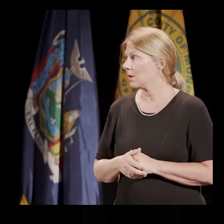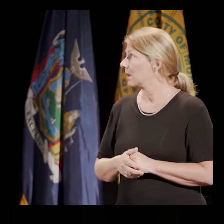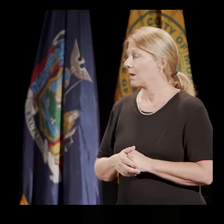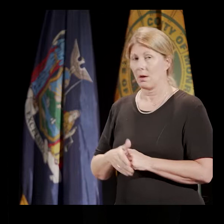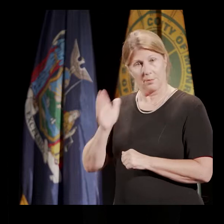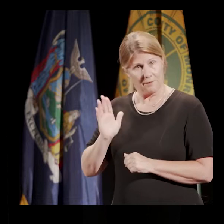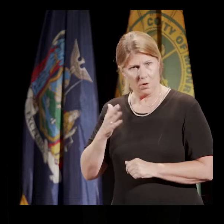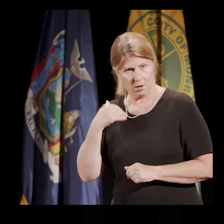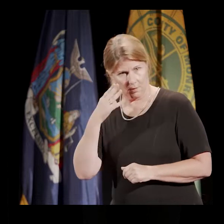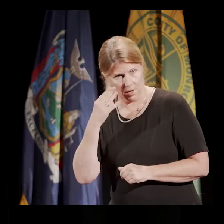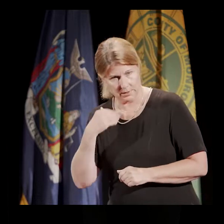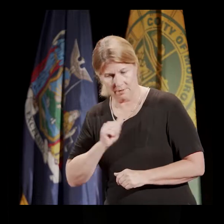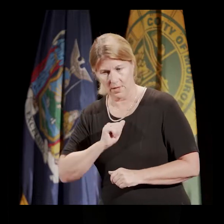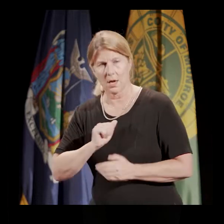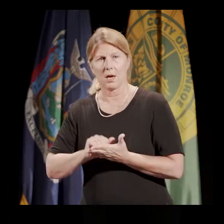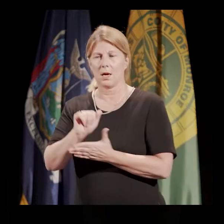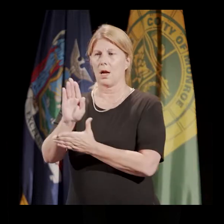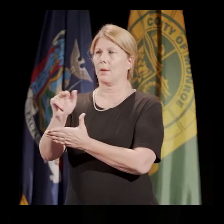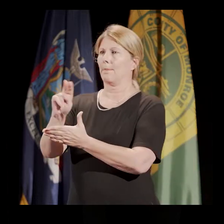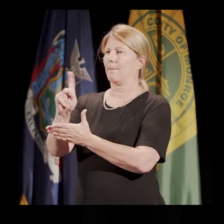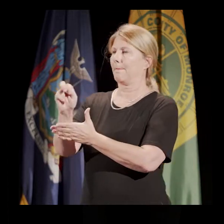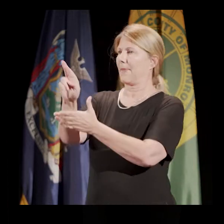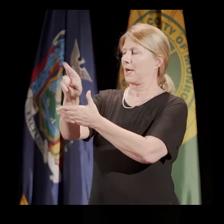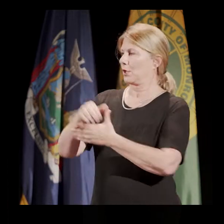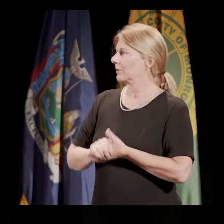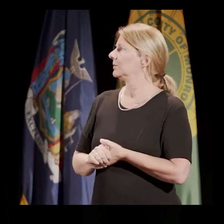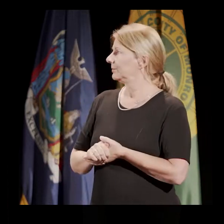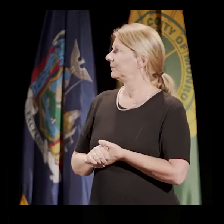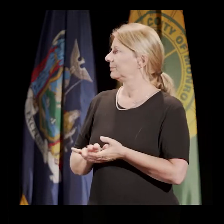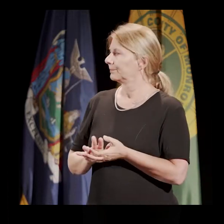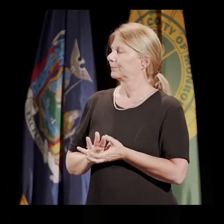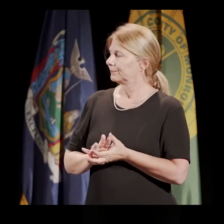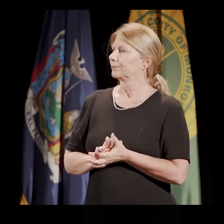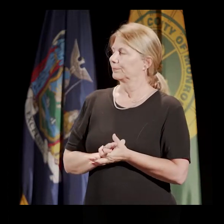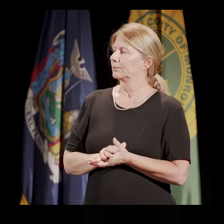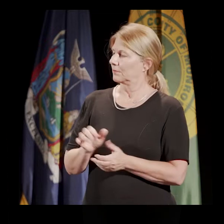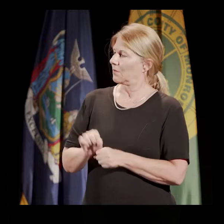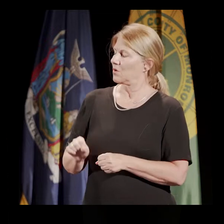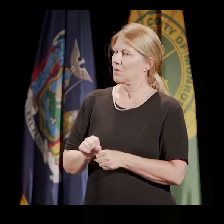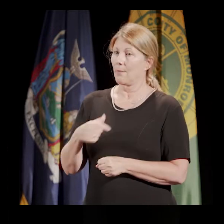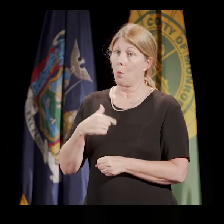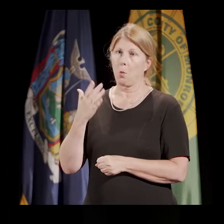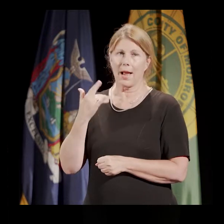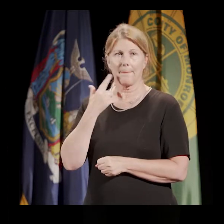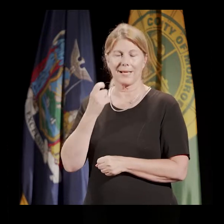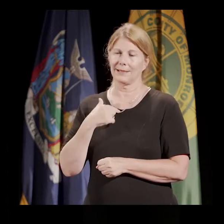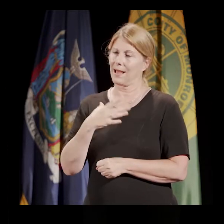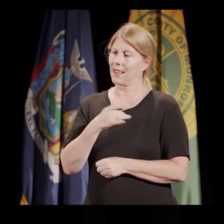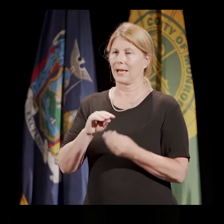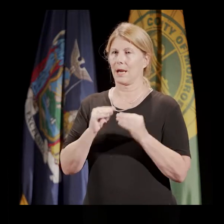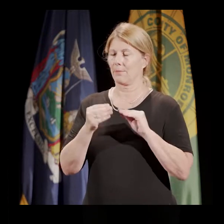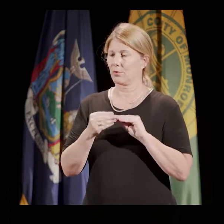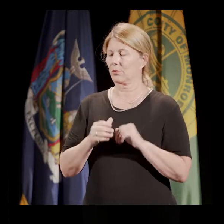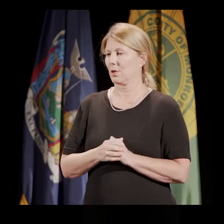banker, as my team sometimes know, and I know I scrutinize every contract and look at every dollar. But I like numbers, and I like the principles